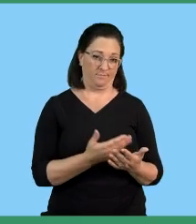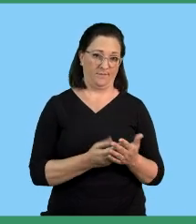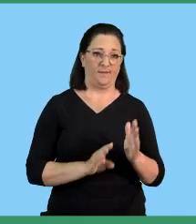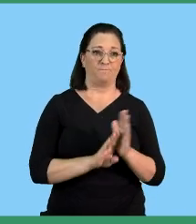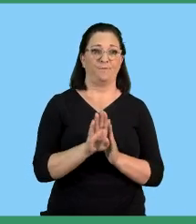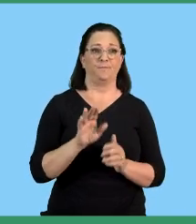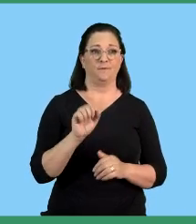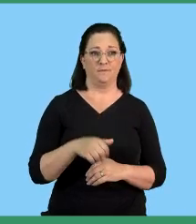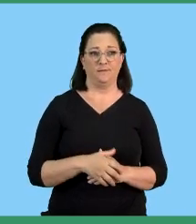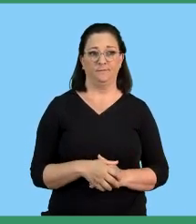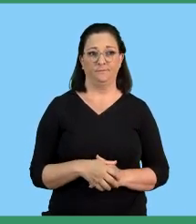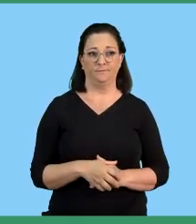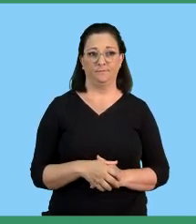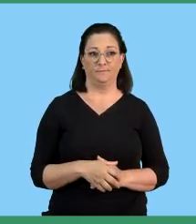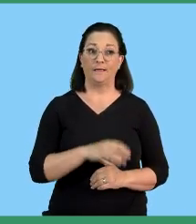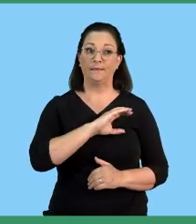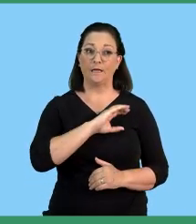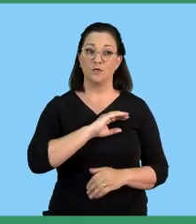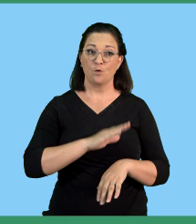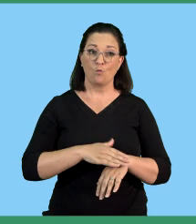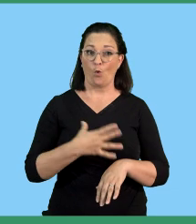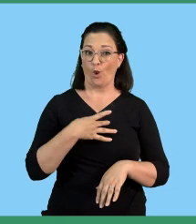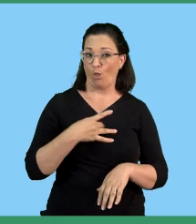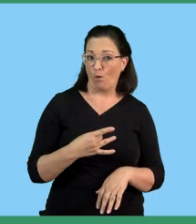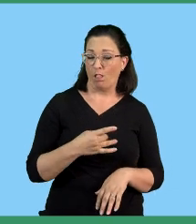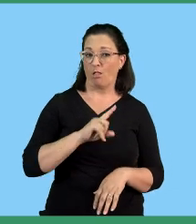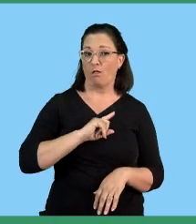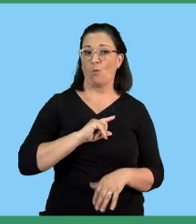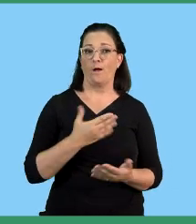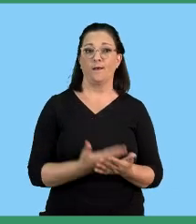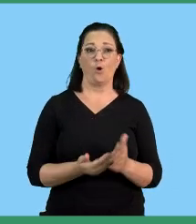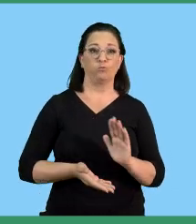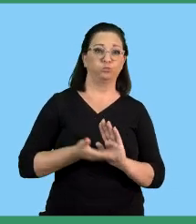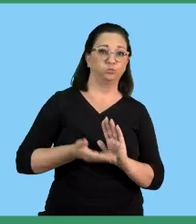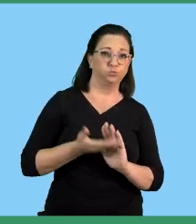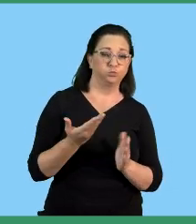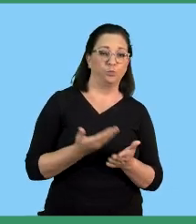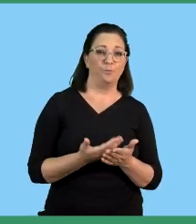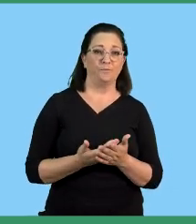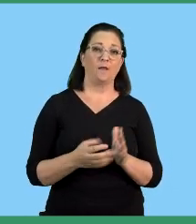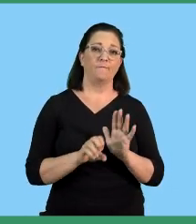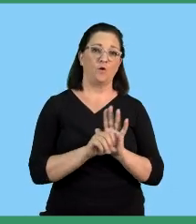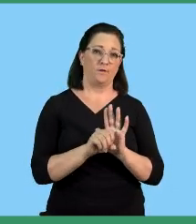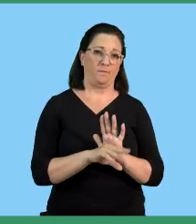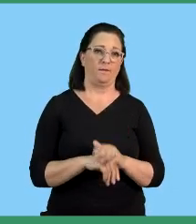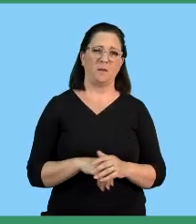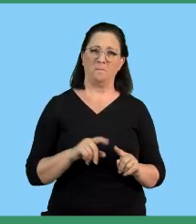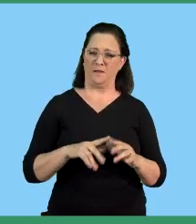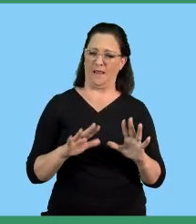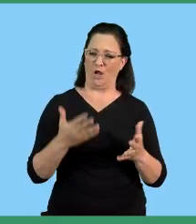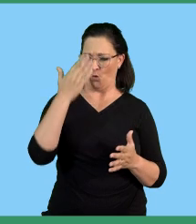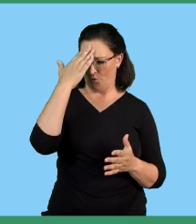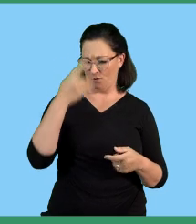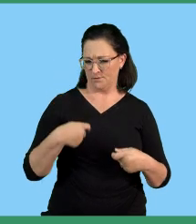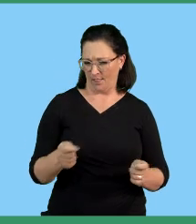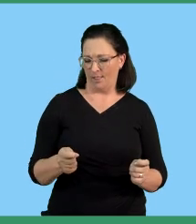customers may increase. We are gaining customer loyalty through effective promotion campaigns. Why or how do they